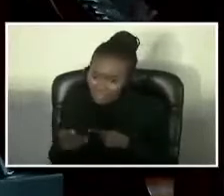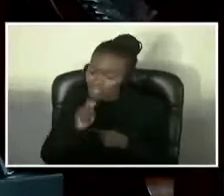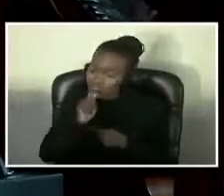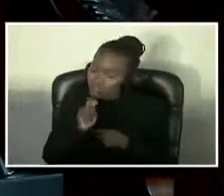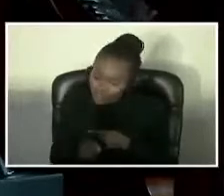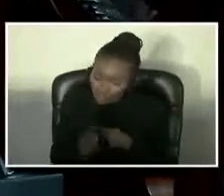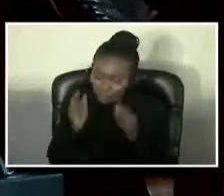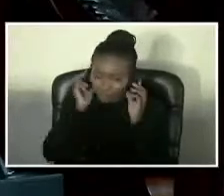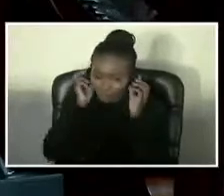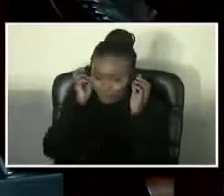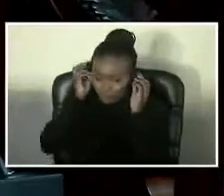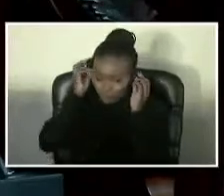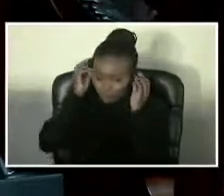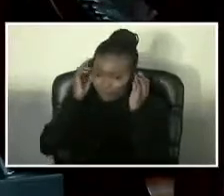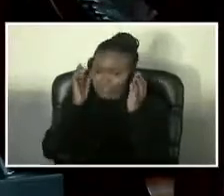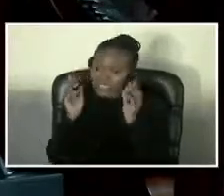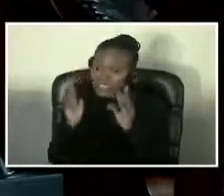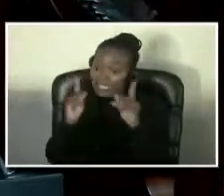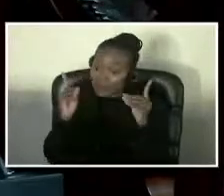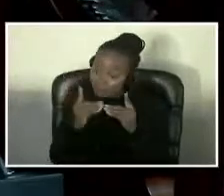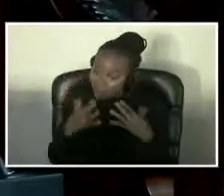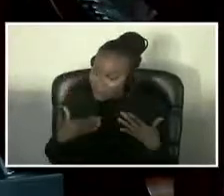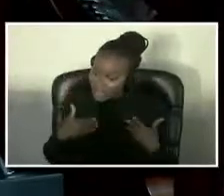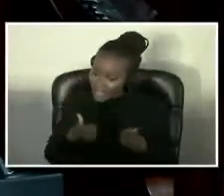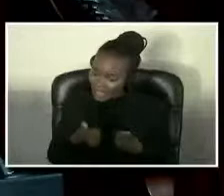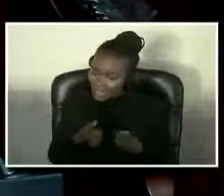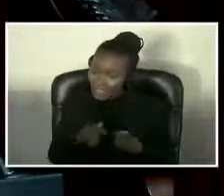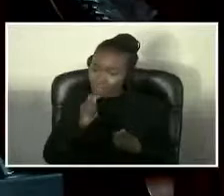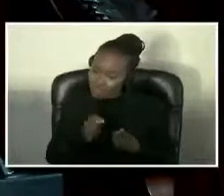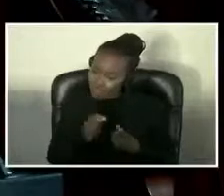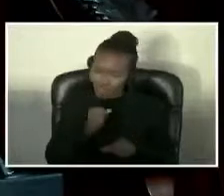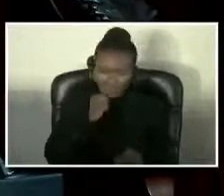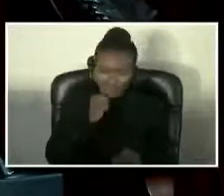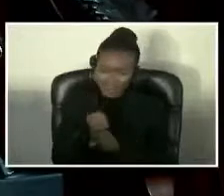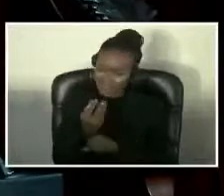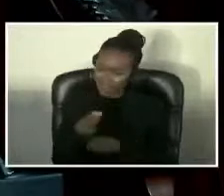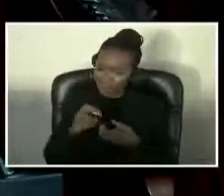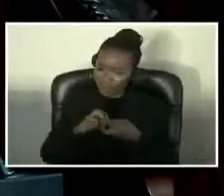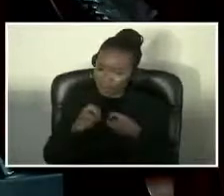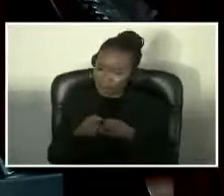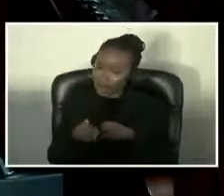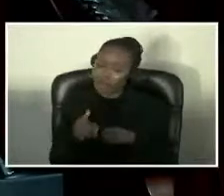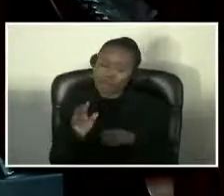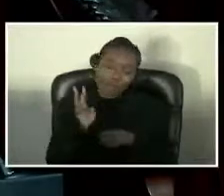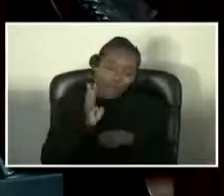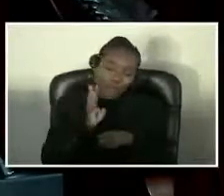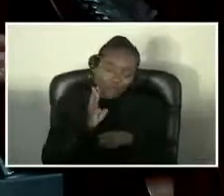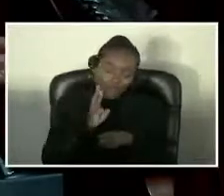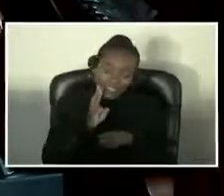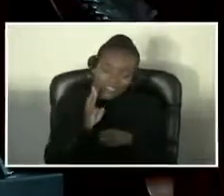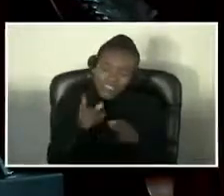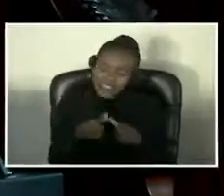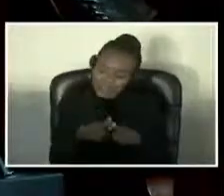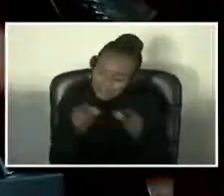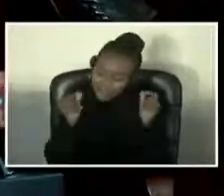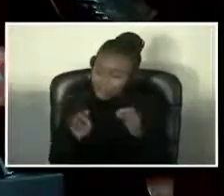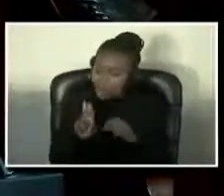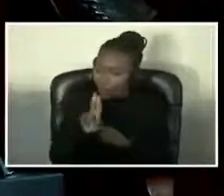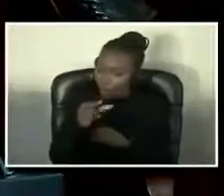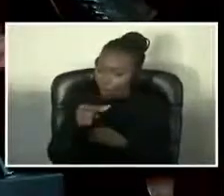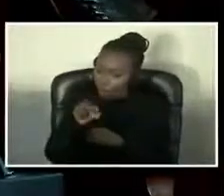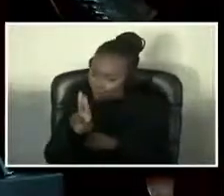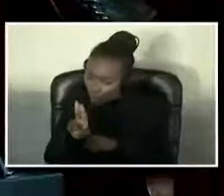water as a department of health we've not had a problem of water shortages in uku and